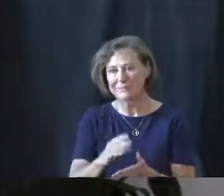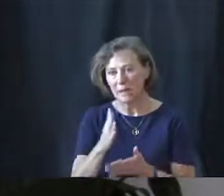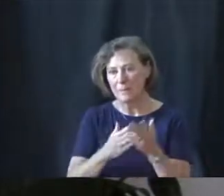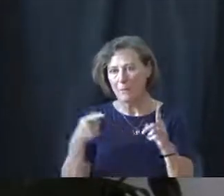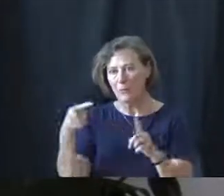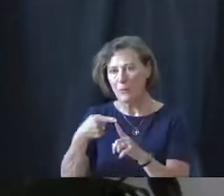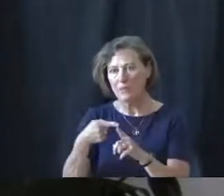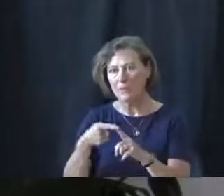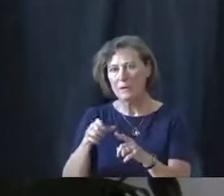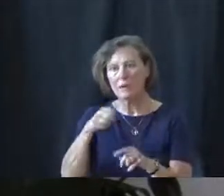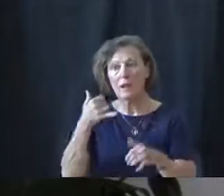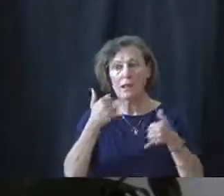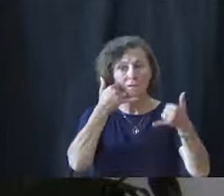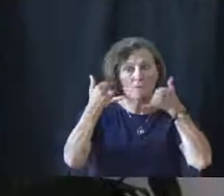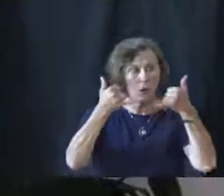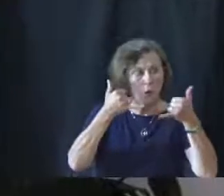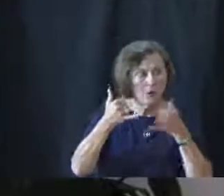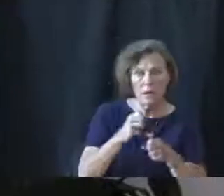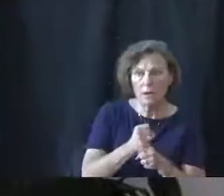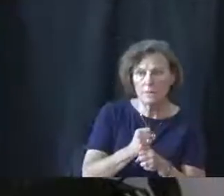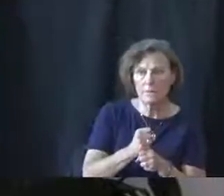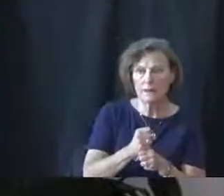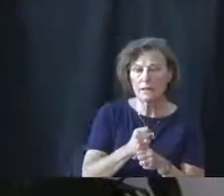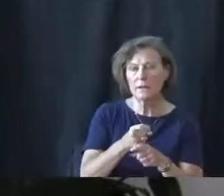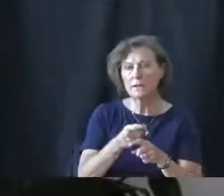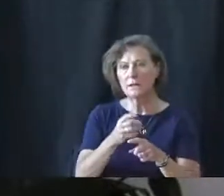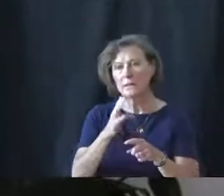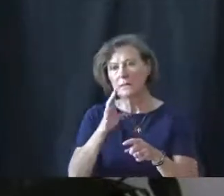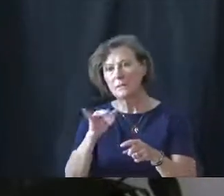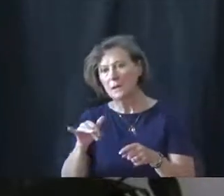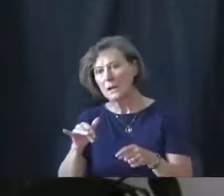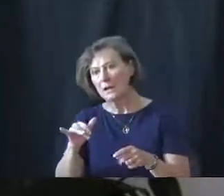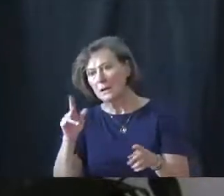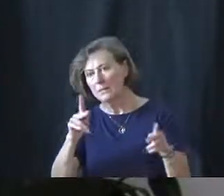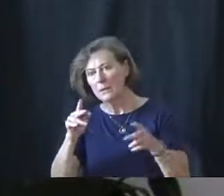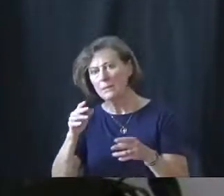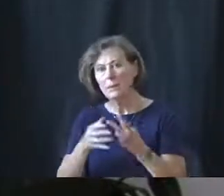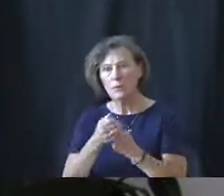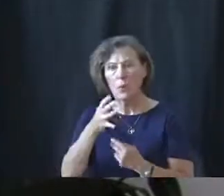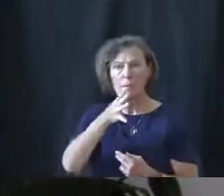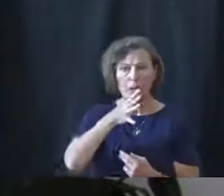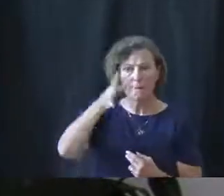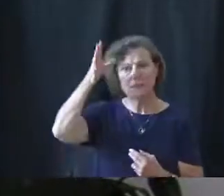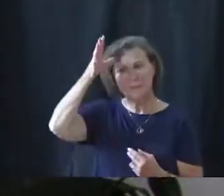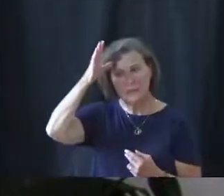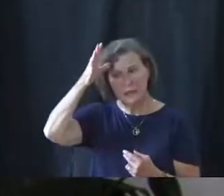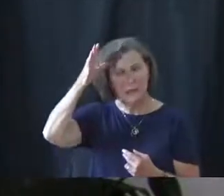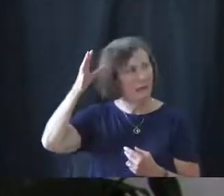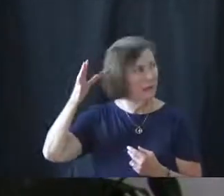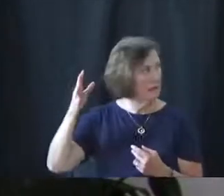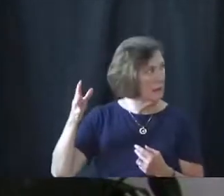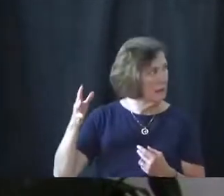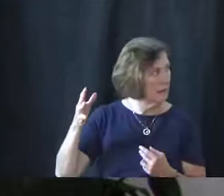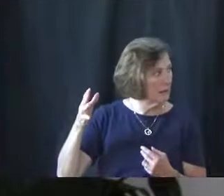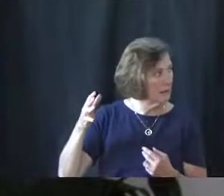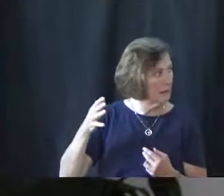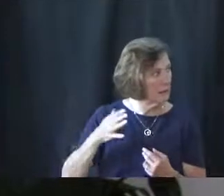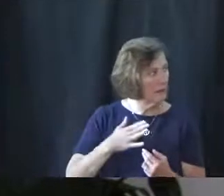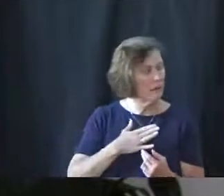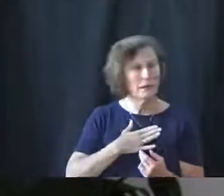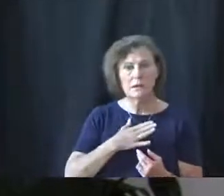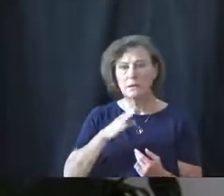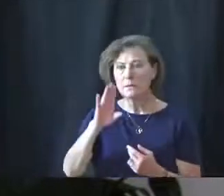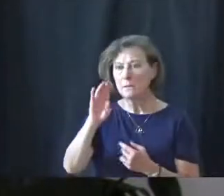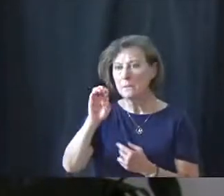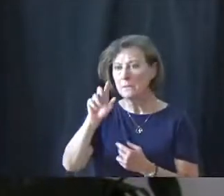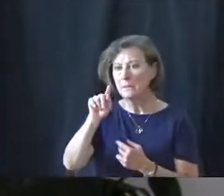Other phone calls were made by people, so both my mom and dad knew that Betty, my beloved piano